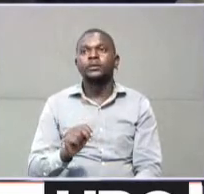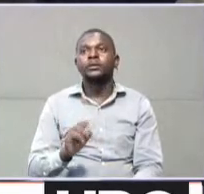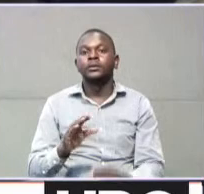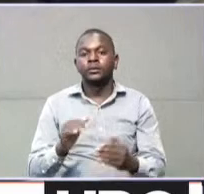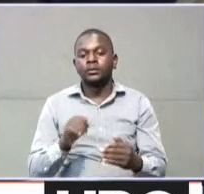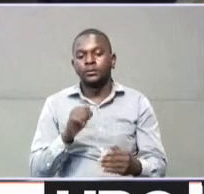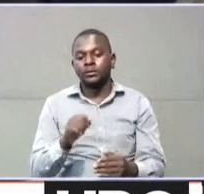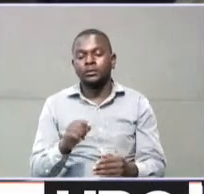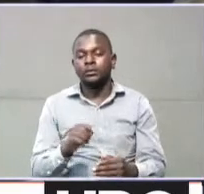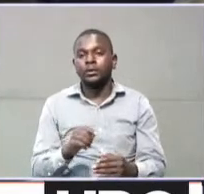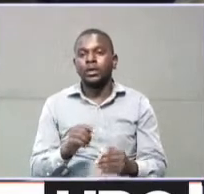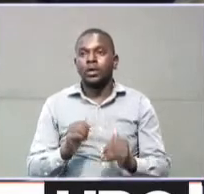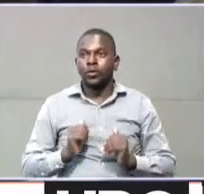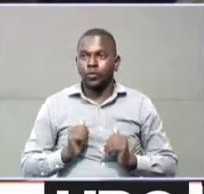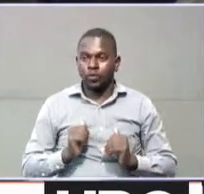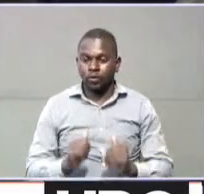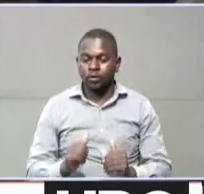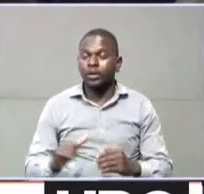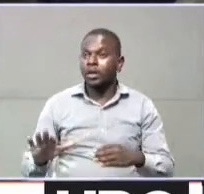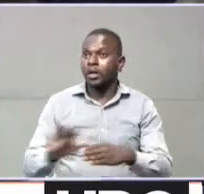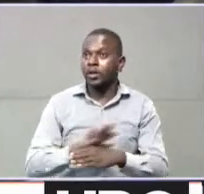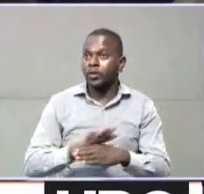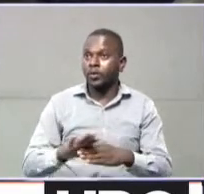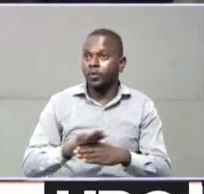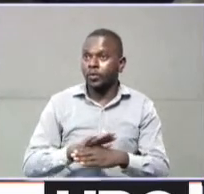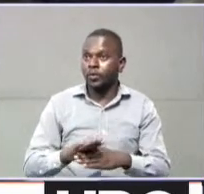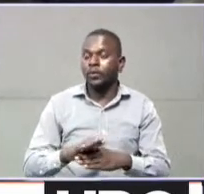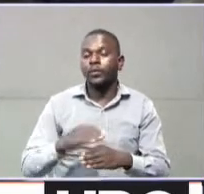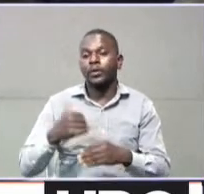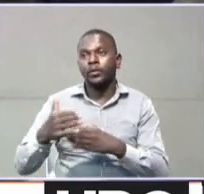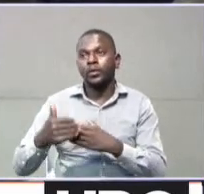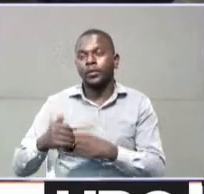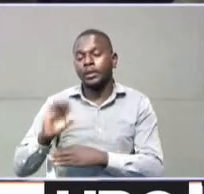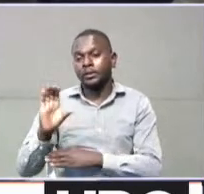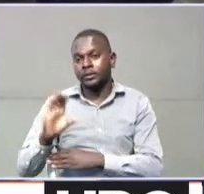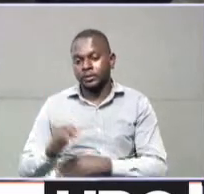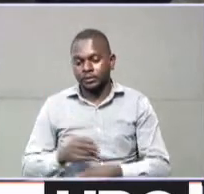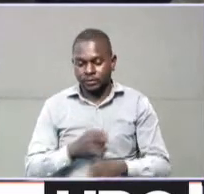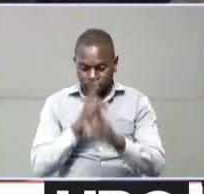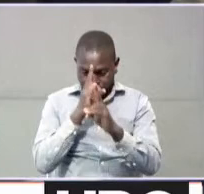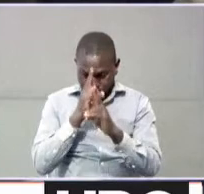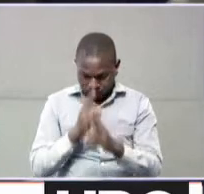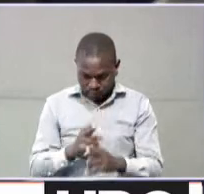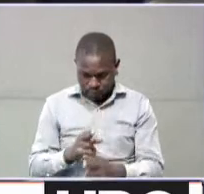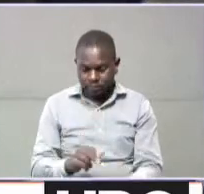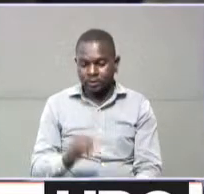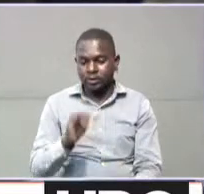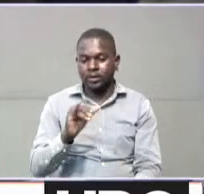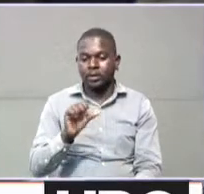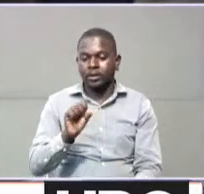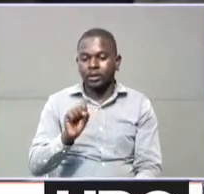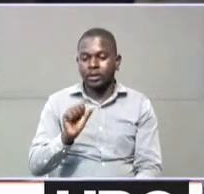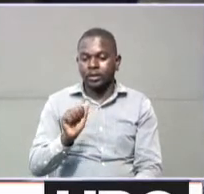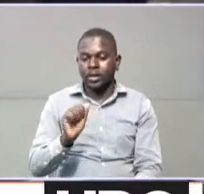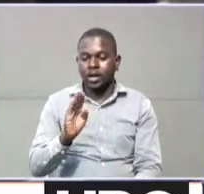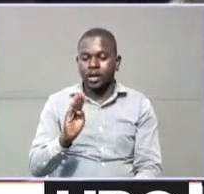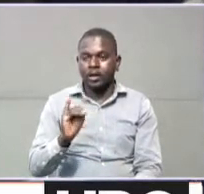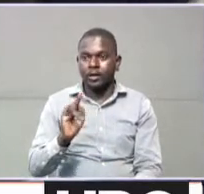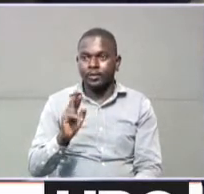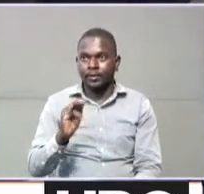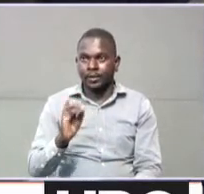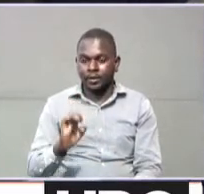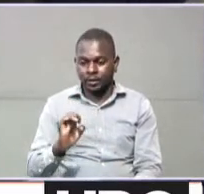committee of tourism trade and the industry the honorable isabella agar